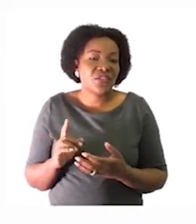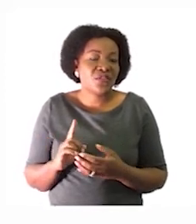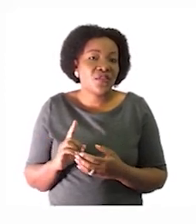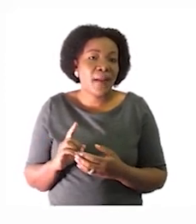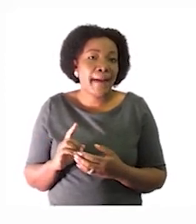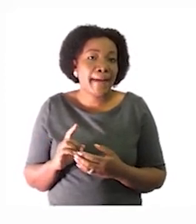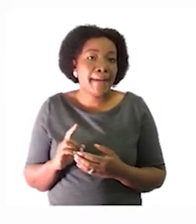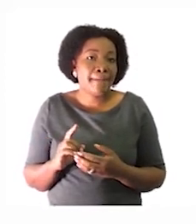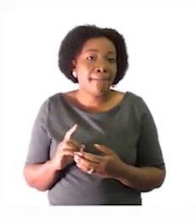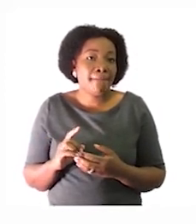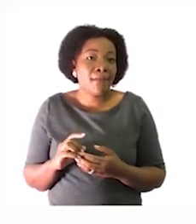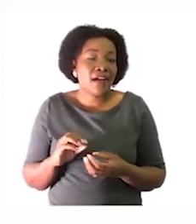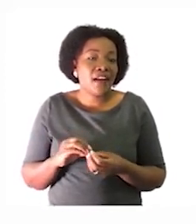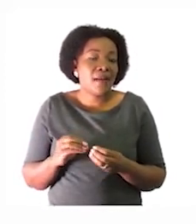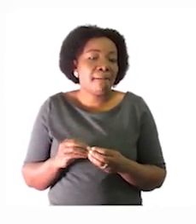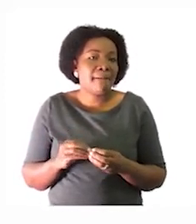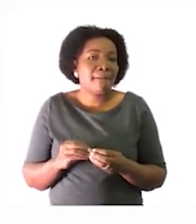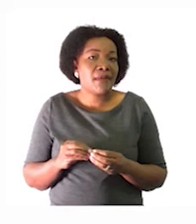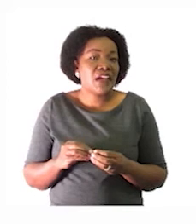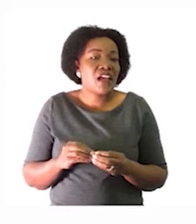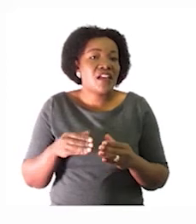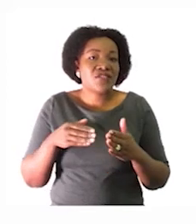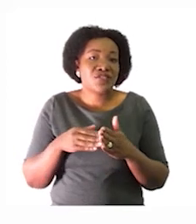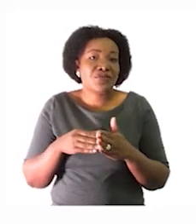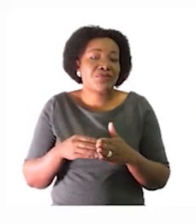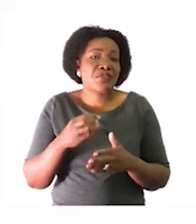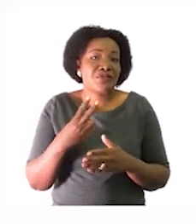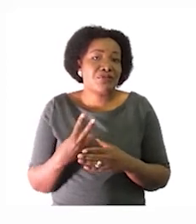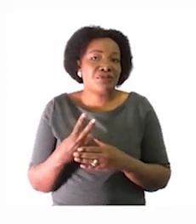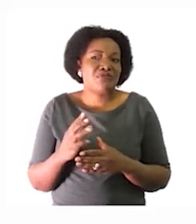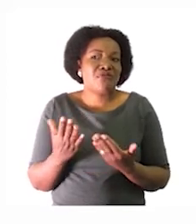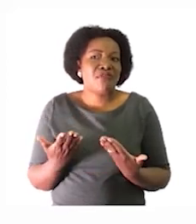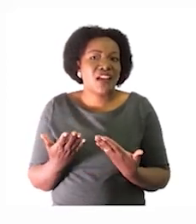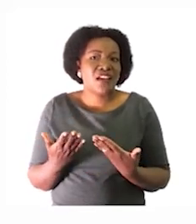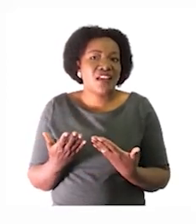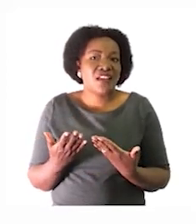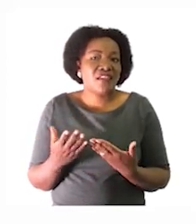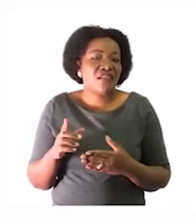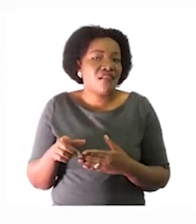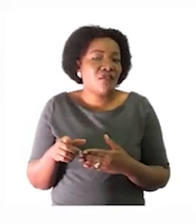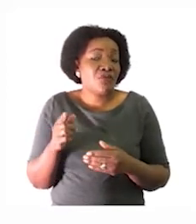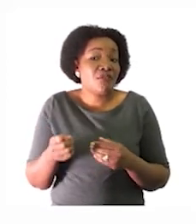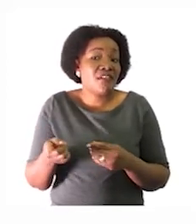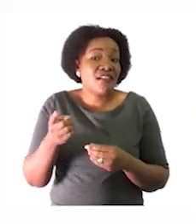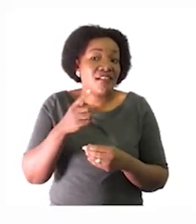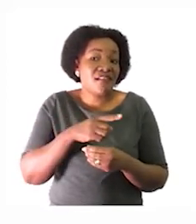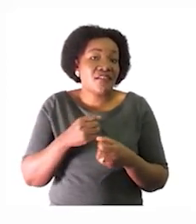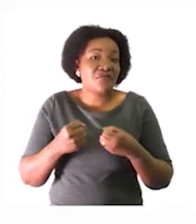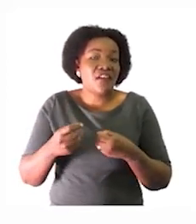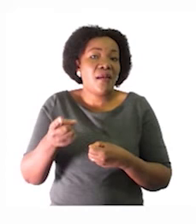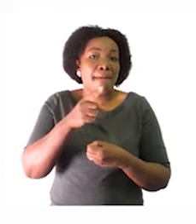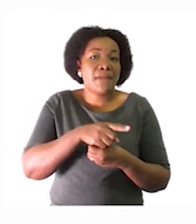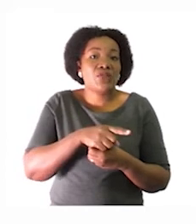So the number ends with a 2. So if a number ends with a 2, what do? We run